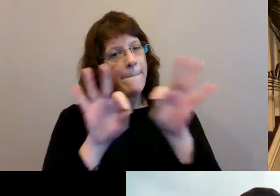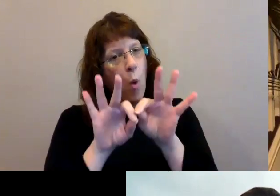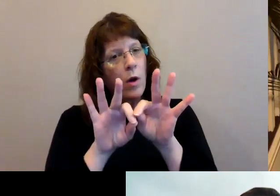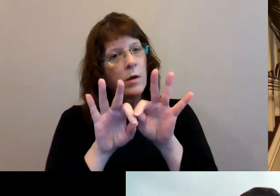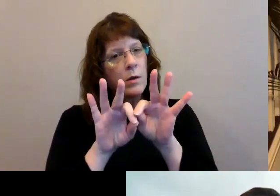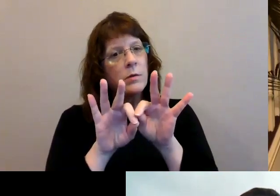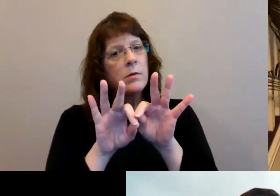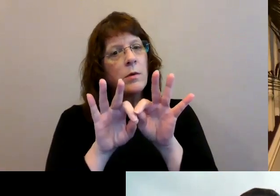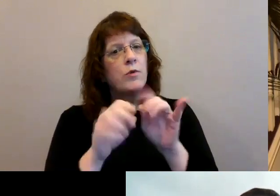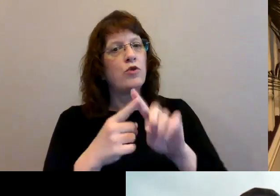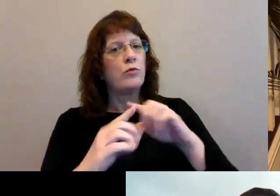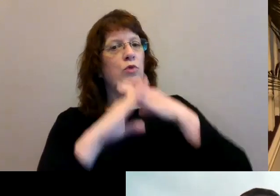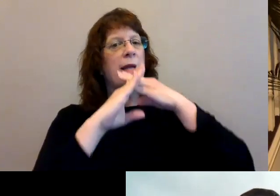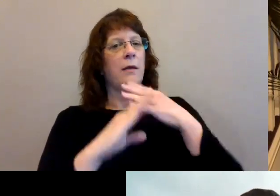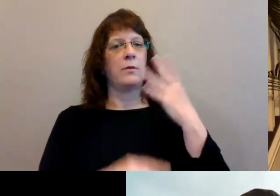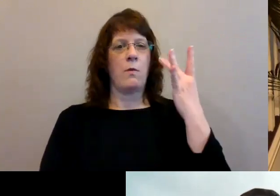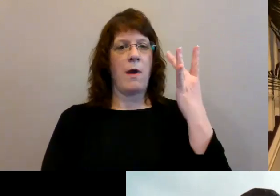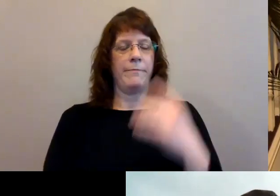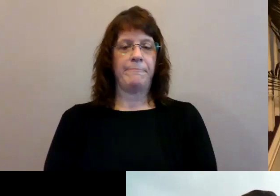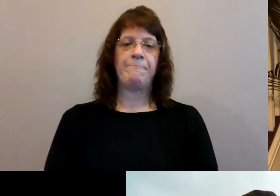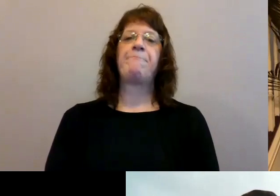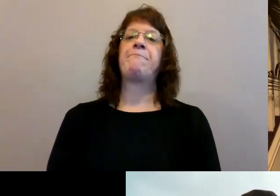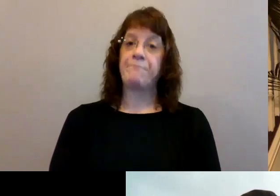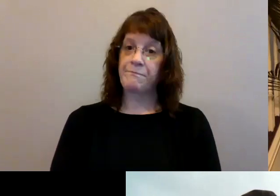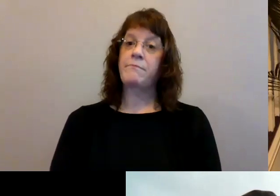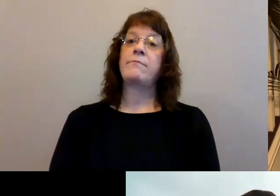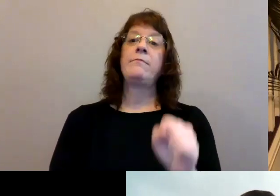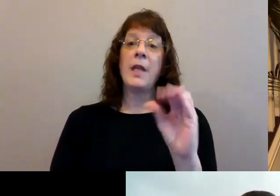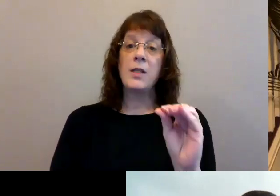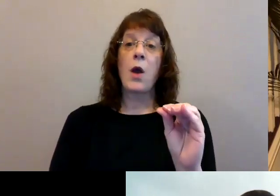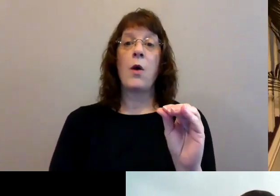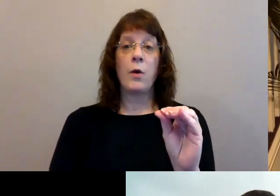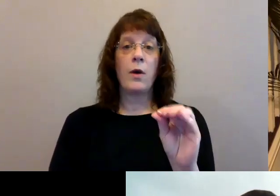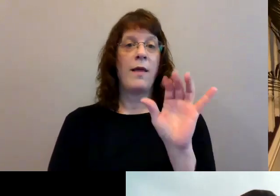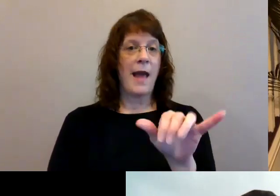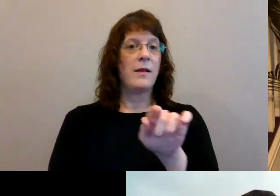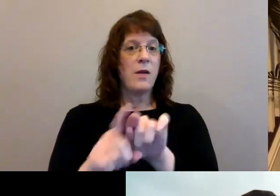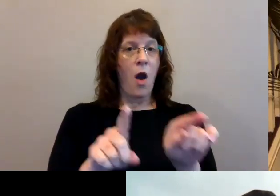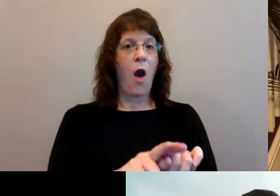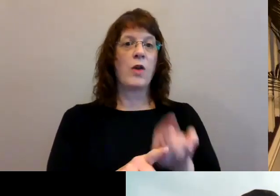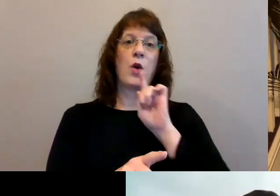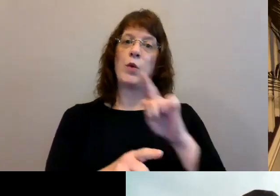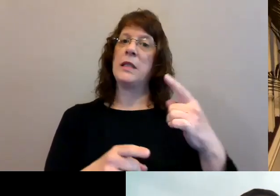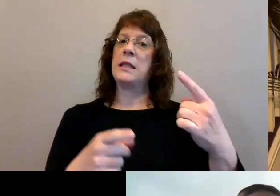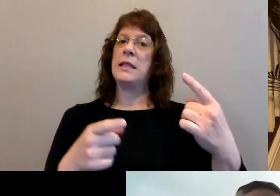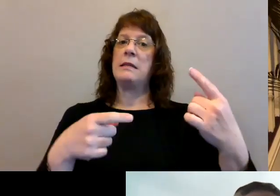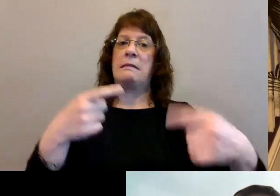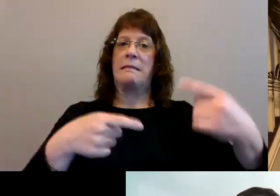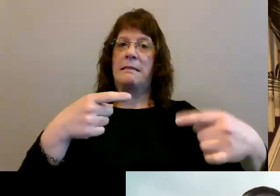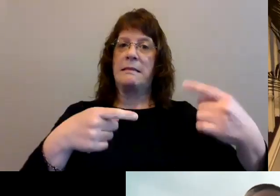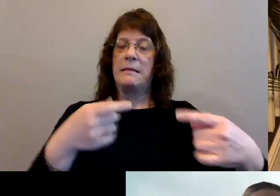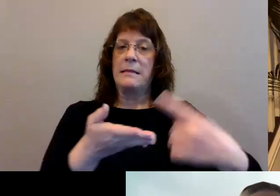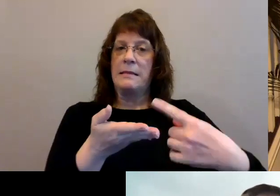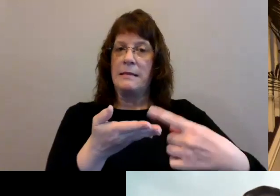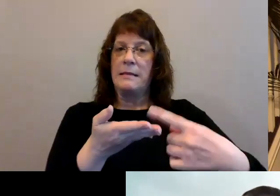protection? Yeah, so that is also highly debated, right? Like why do we need so